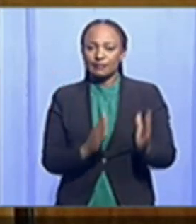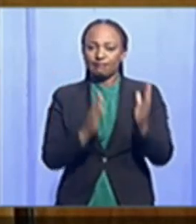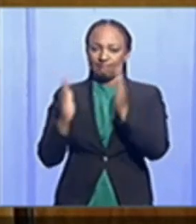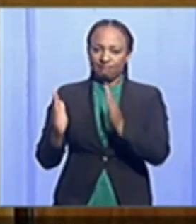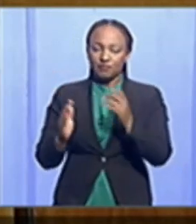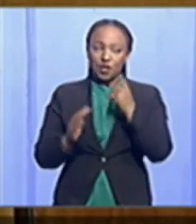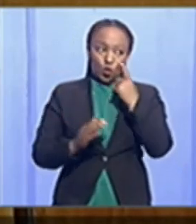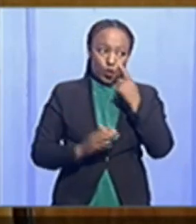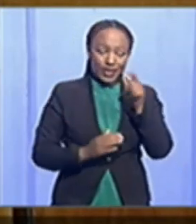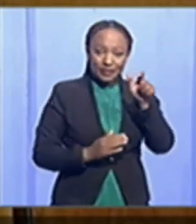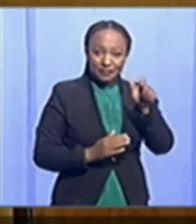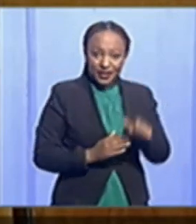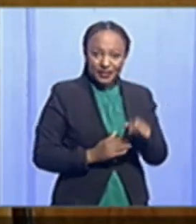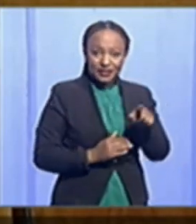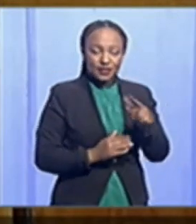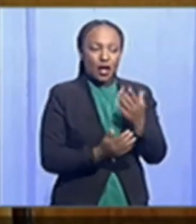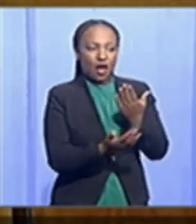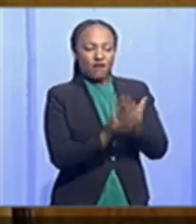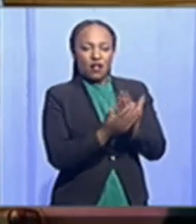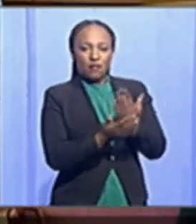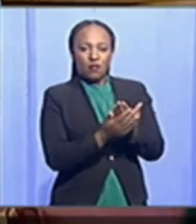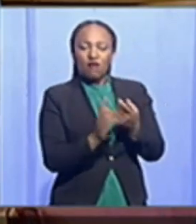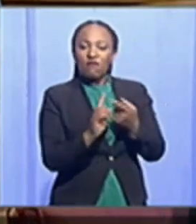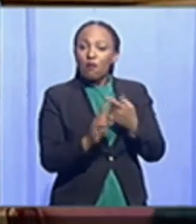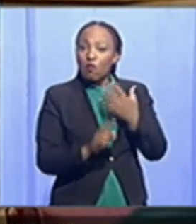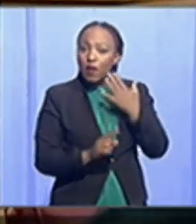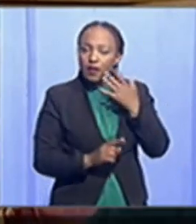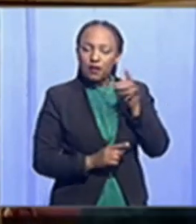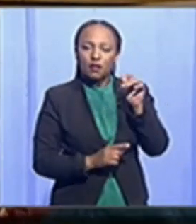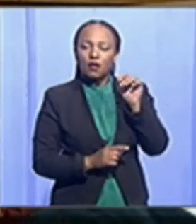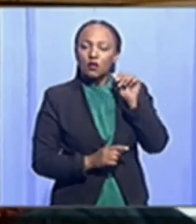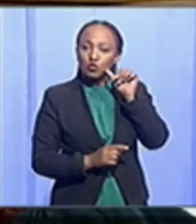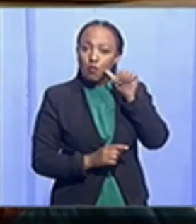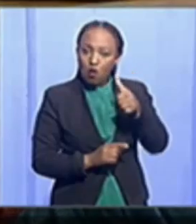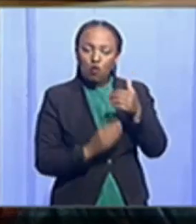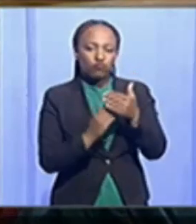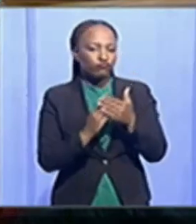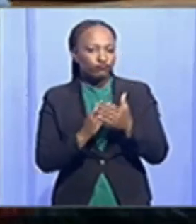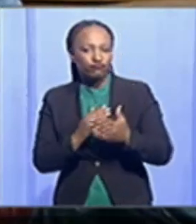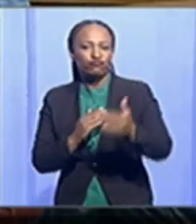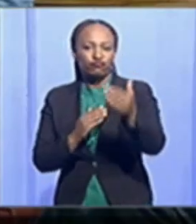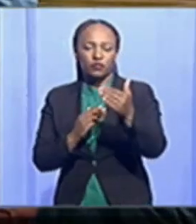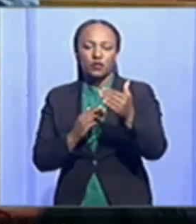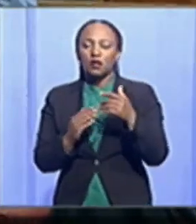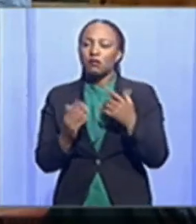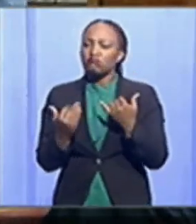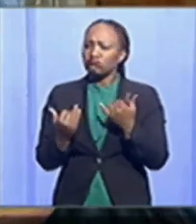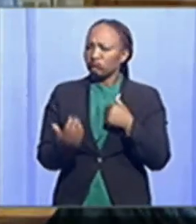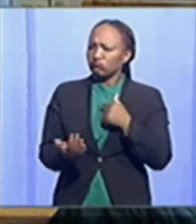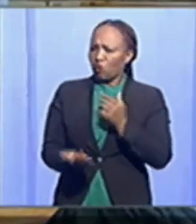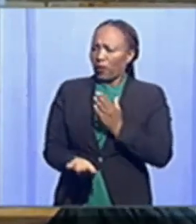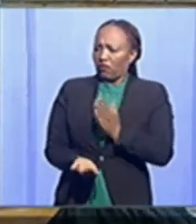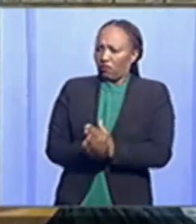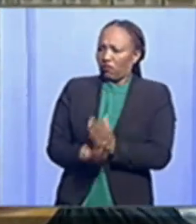witnesses available from tomorrow going forward. As a result, we are definitely going